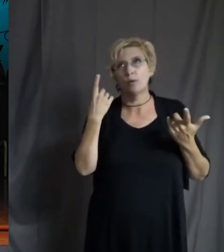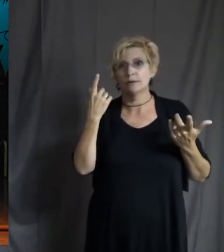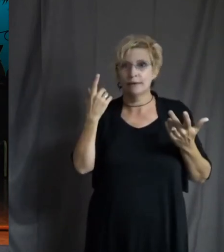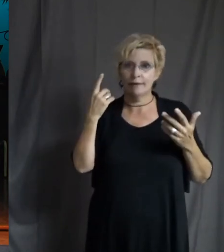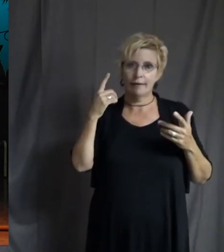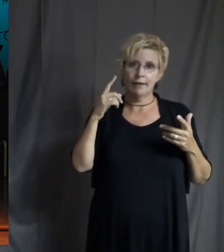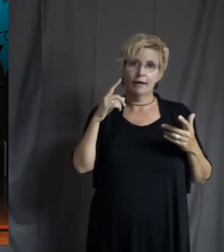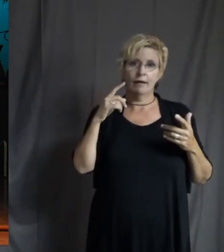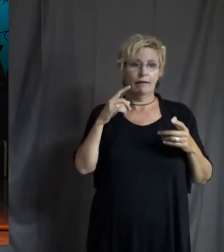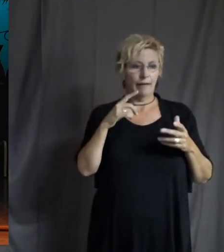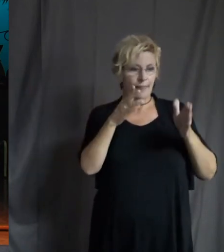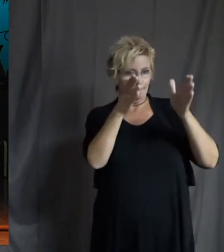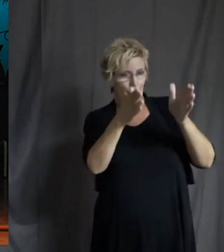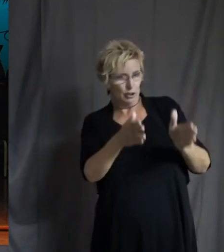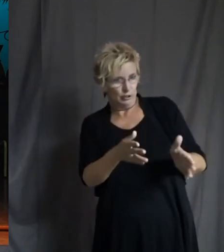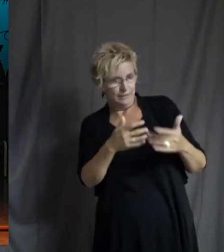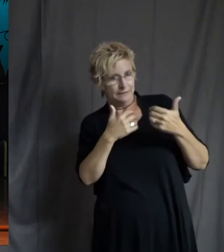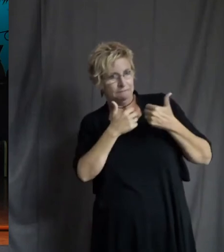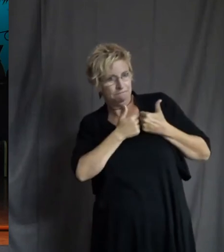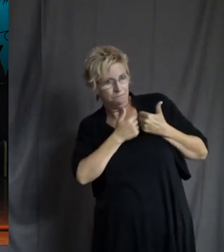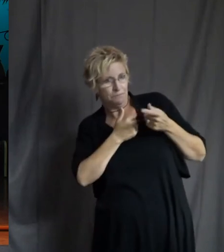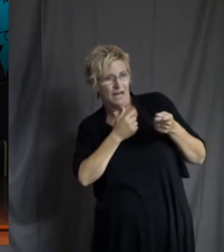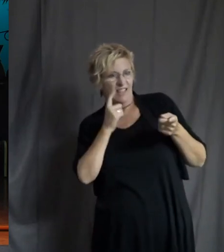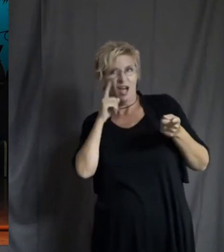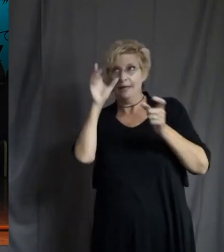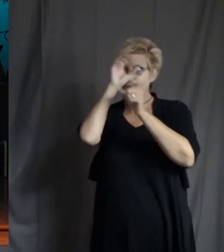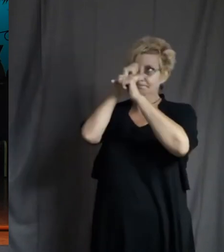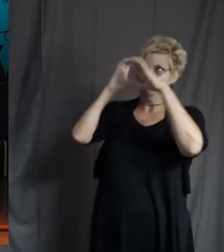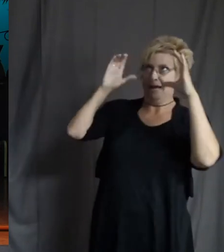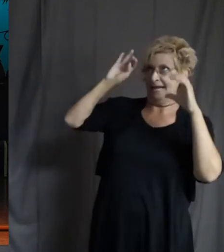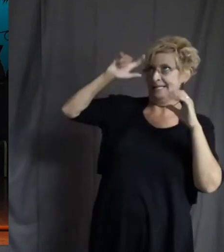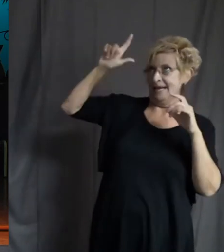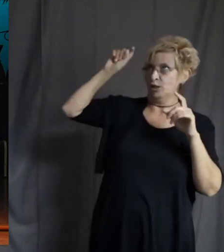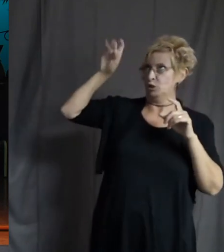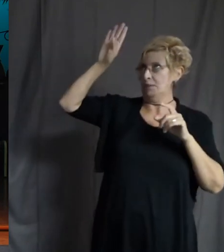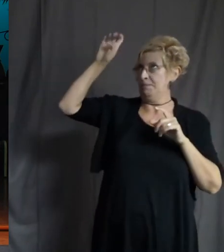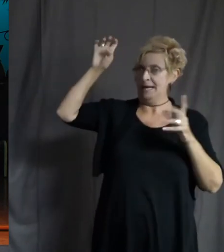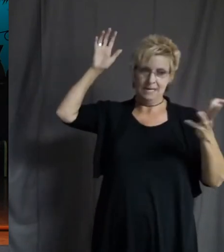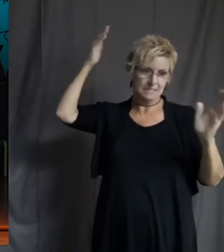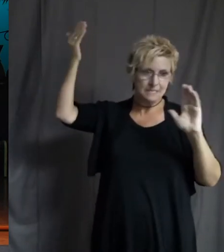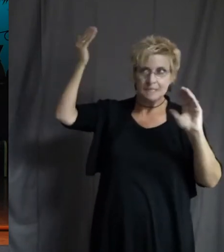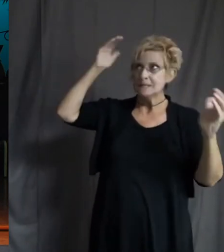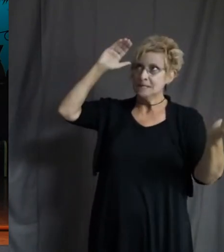comparing the other person to who I thought my ideal should be.